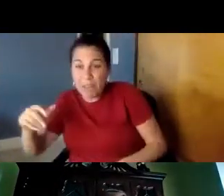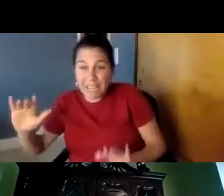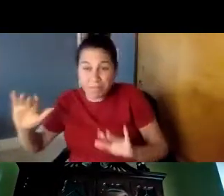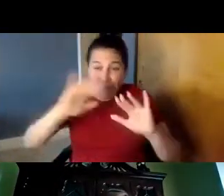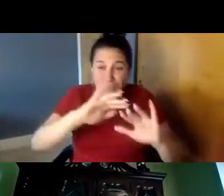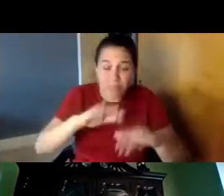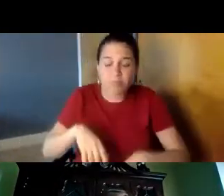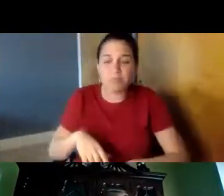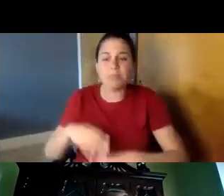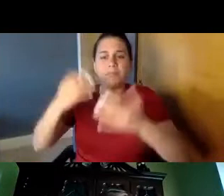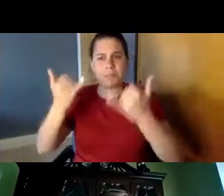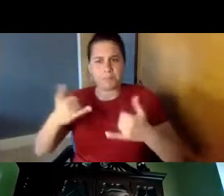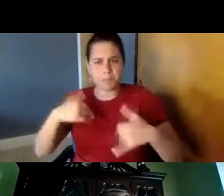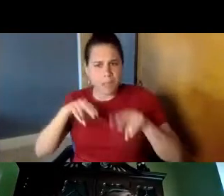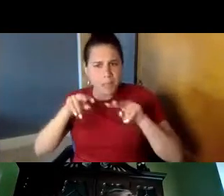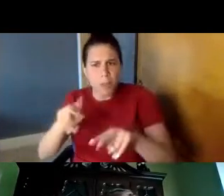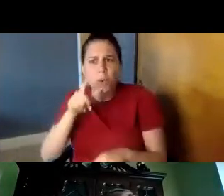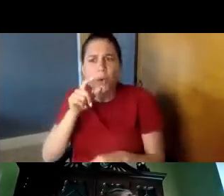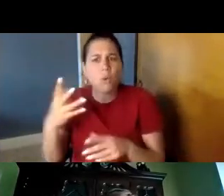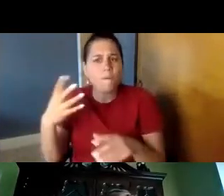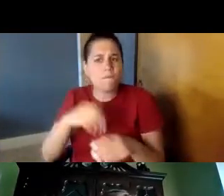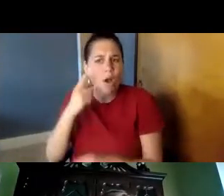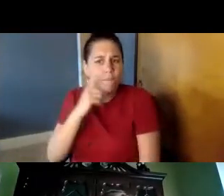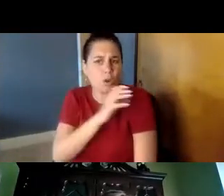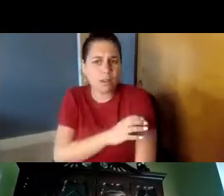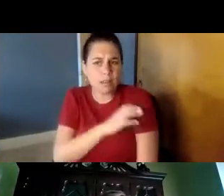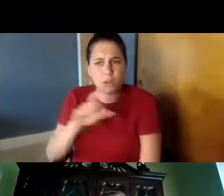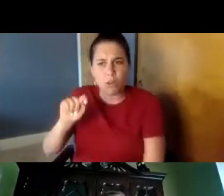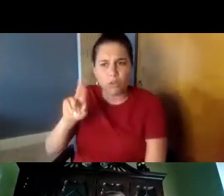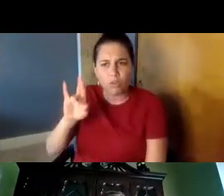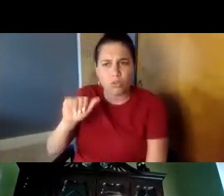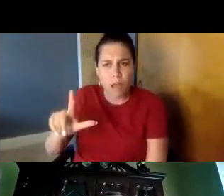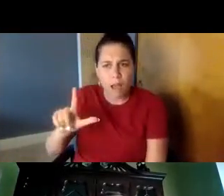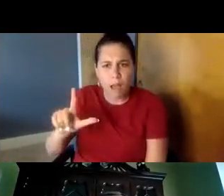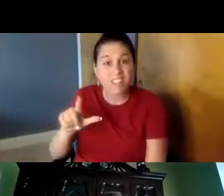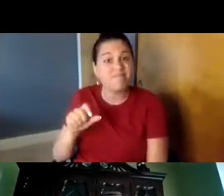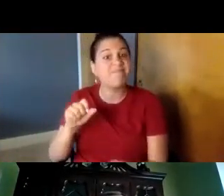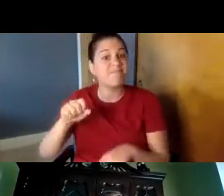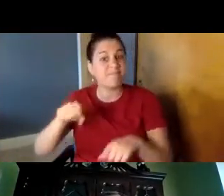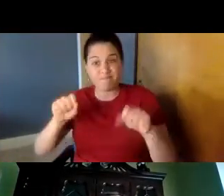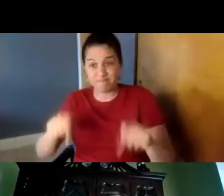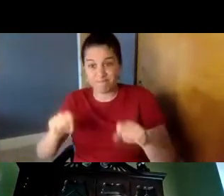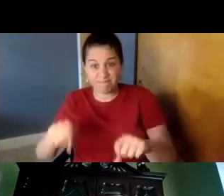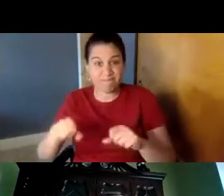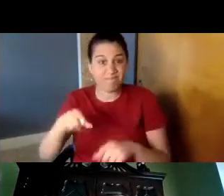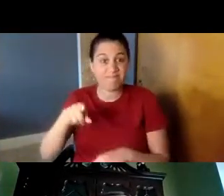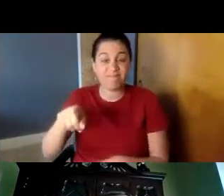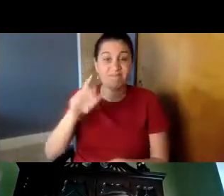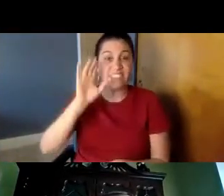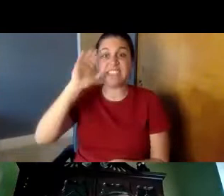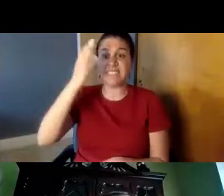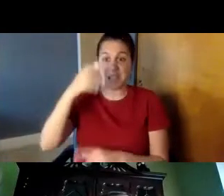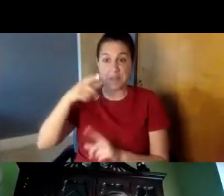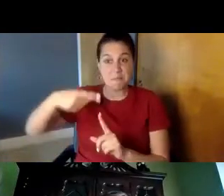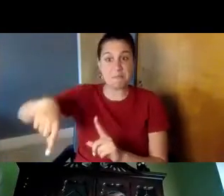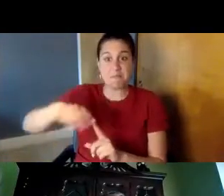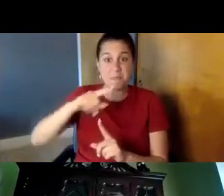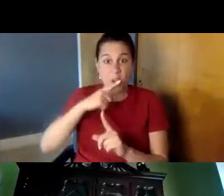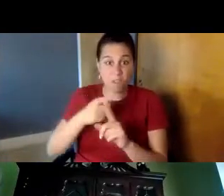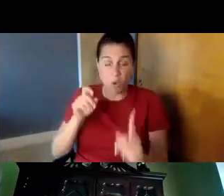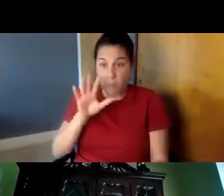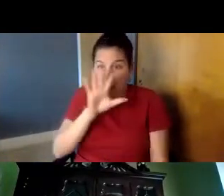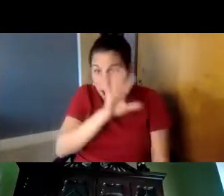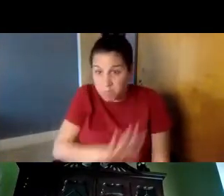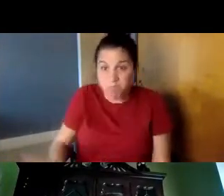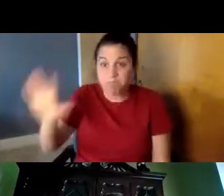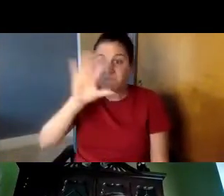to Wilmot to be on a clinical trial. And again, we saw that we serve patients on clinical trials or cancer-related research from a big portion